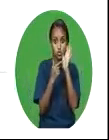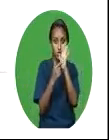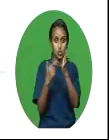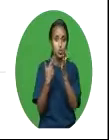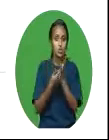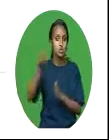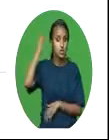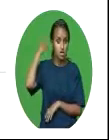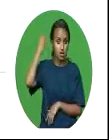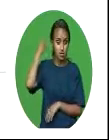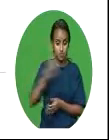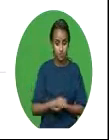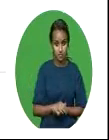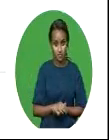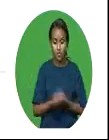screen.